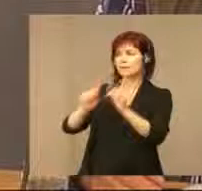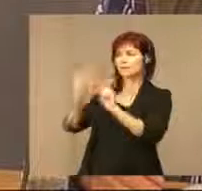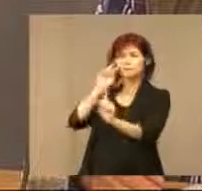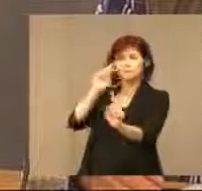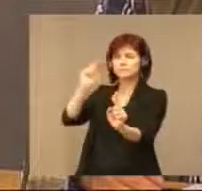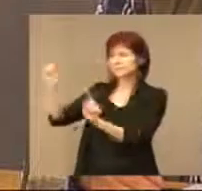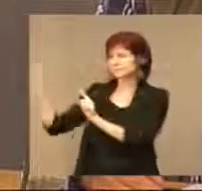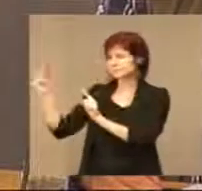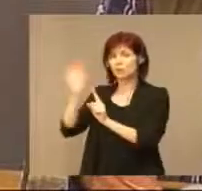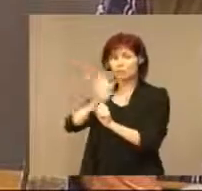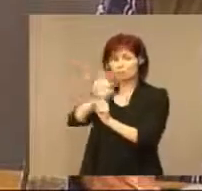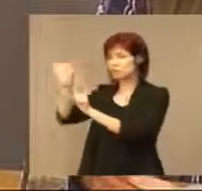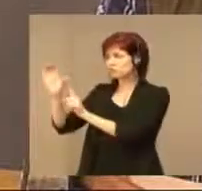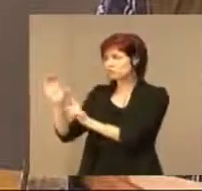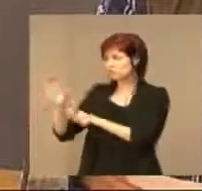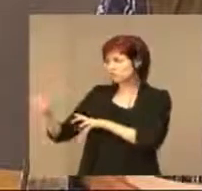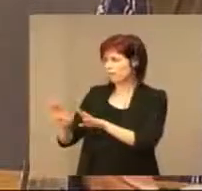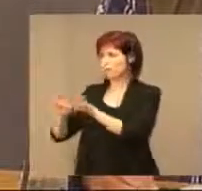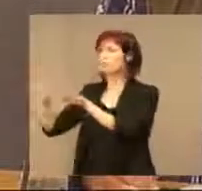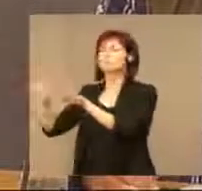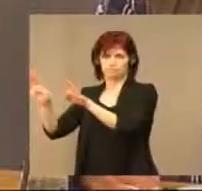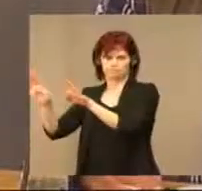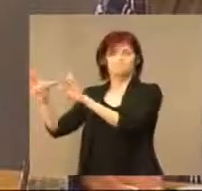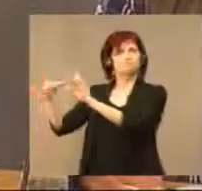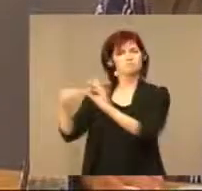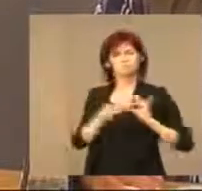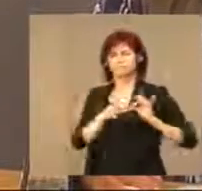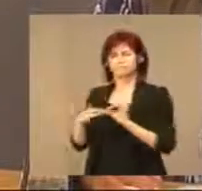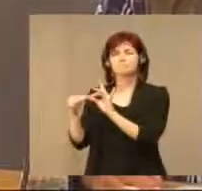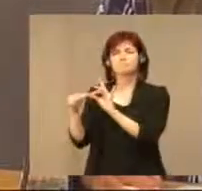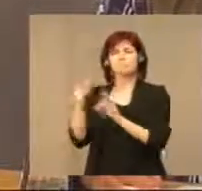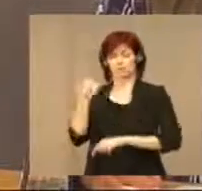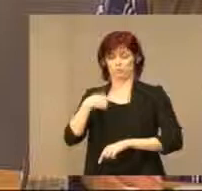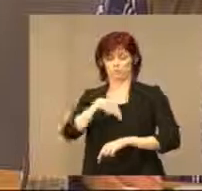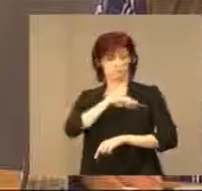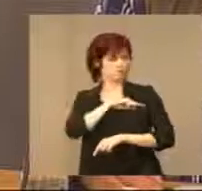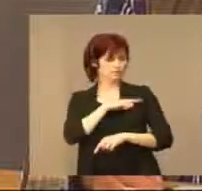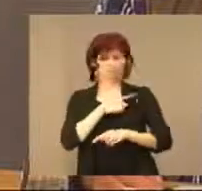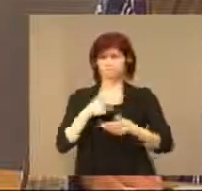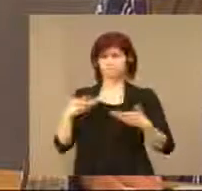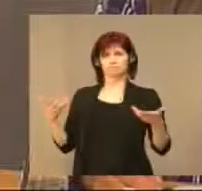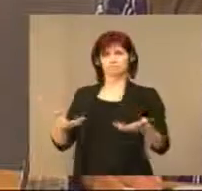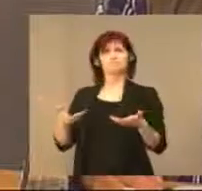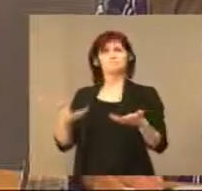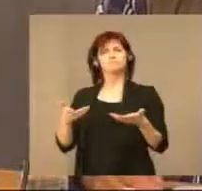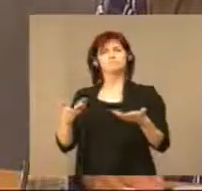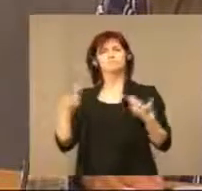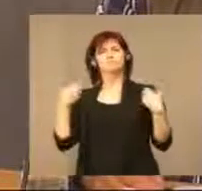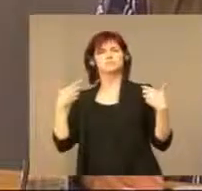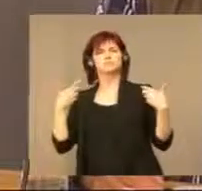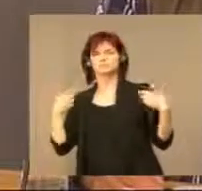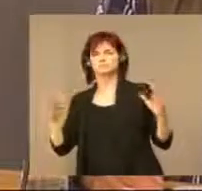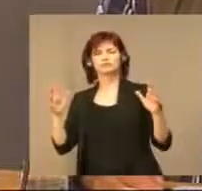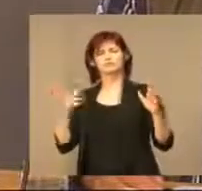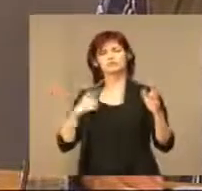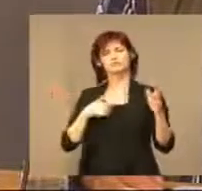in behavior. It's about recognizing that we, as a society, as peoples, have come to move beyond the